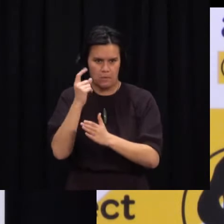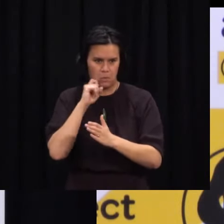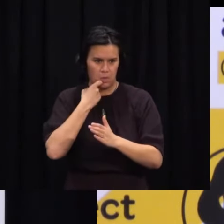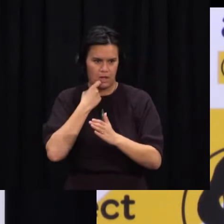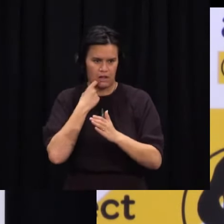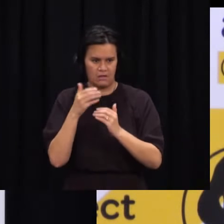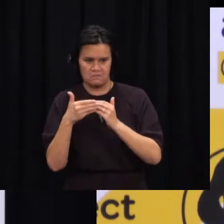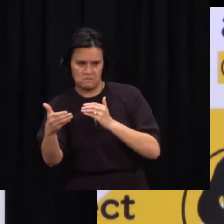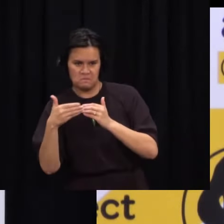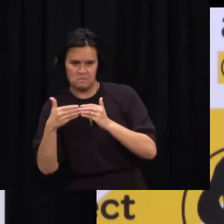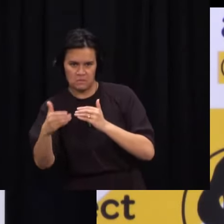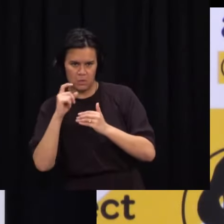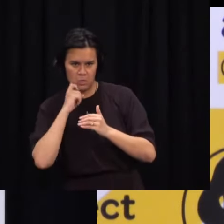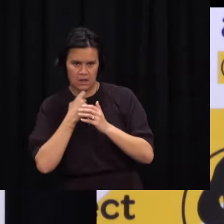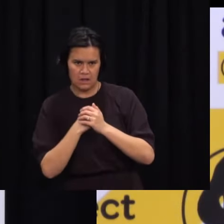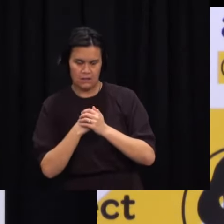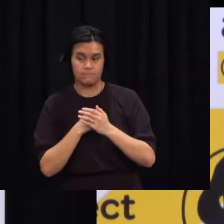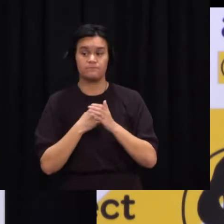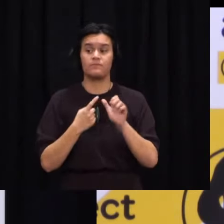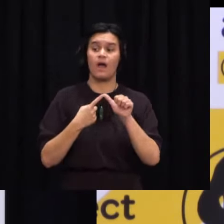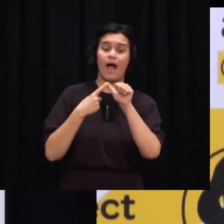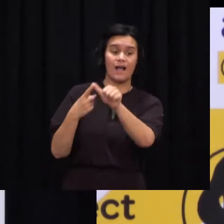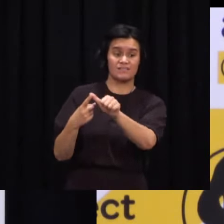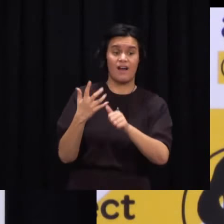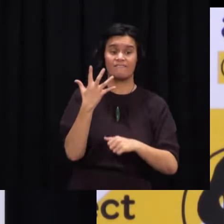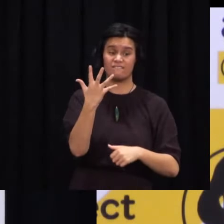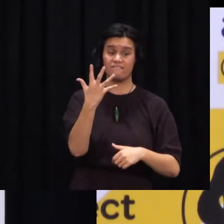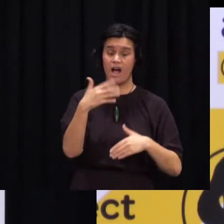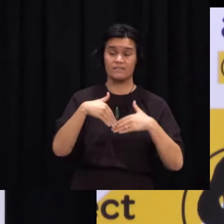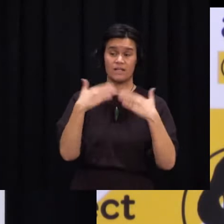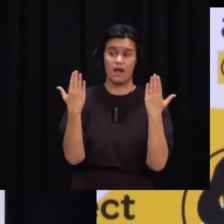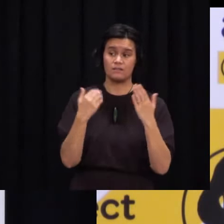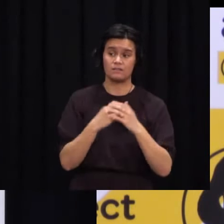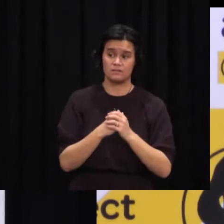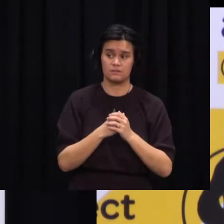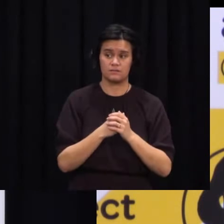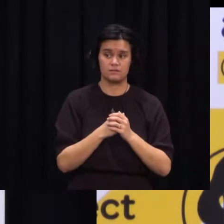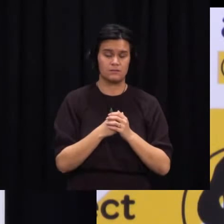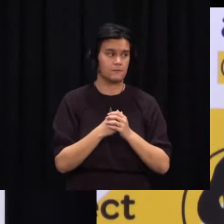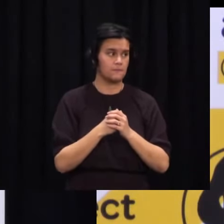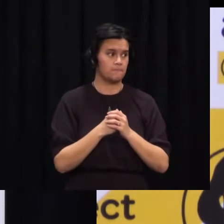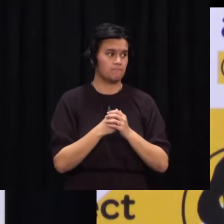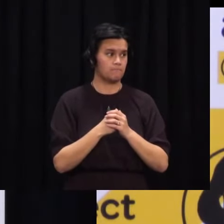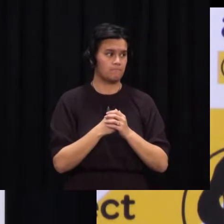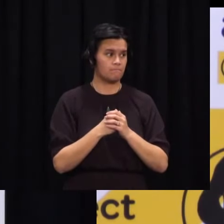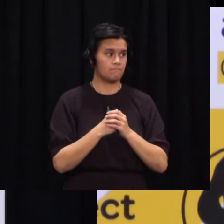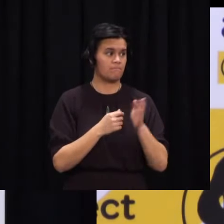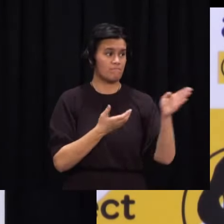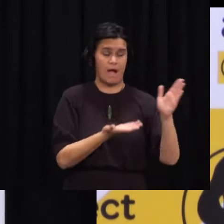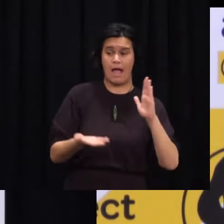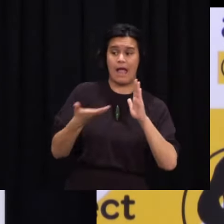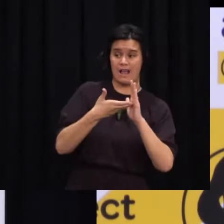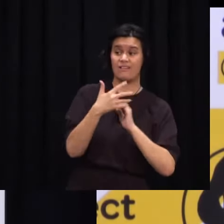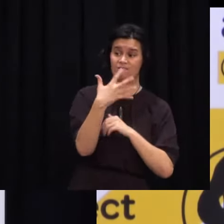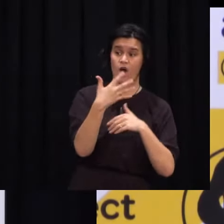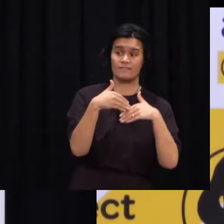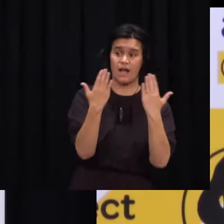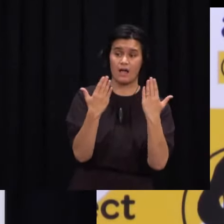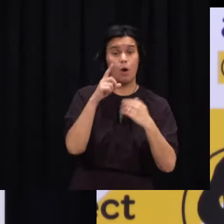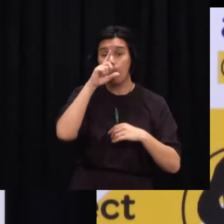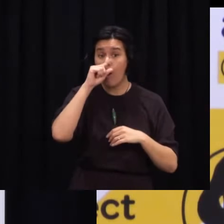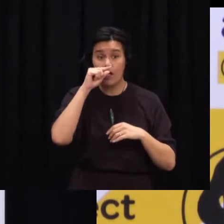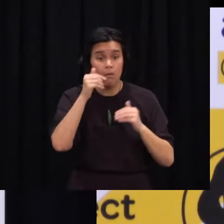testing underway, get returned results, do that rigorous contact tracing, and then we'll revisit. Yeah, so it's initially for 5 days. It could be shorter. So